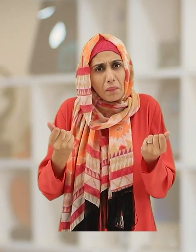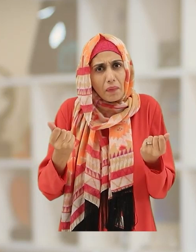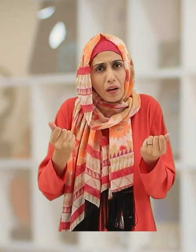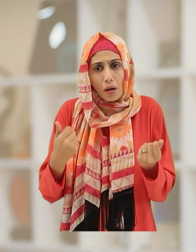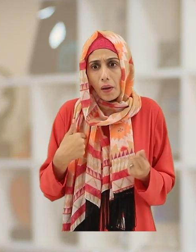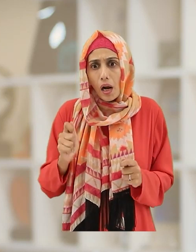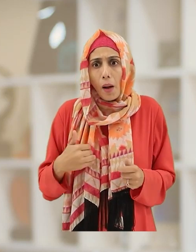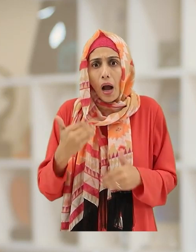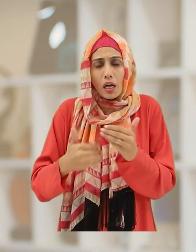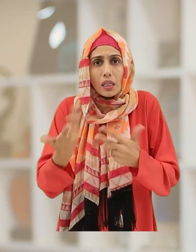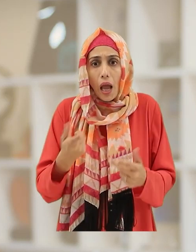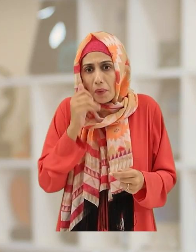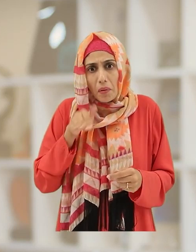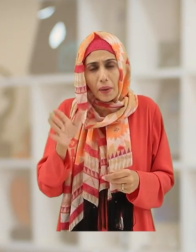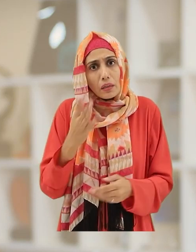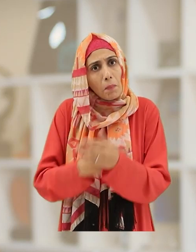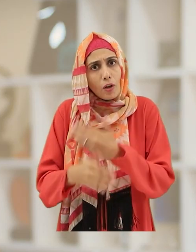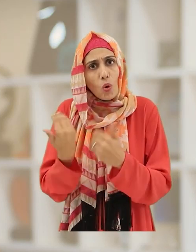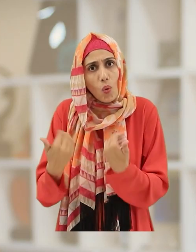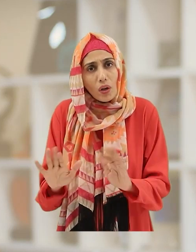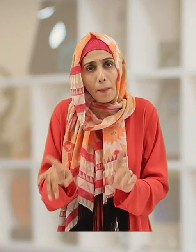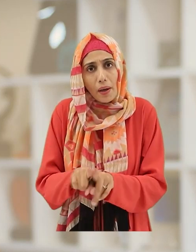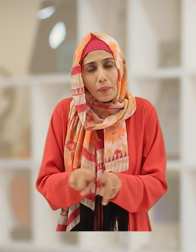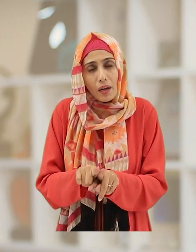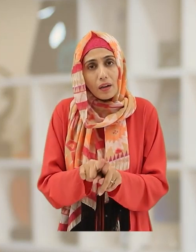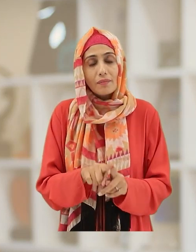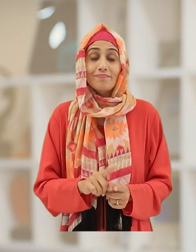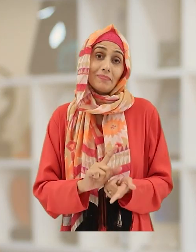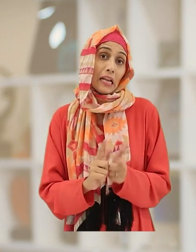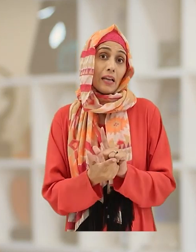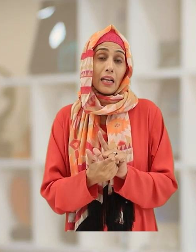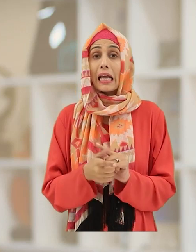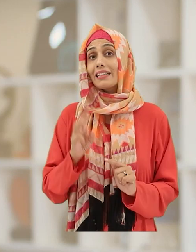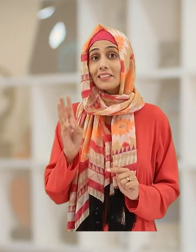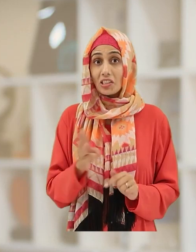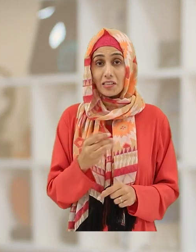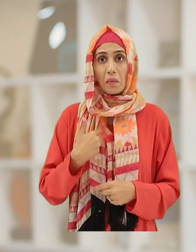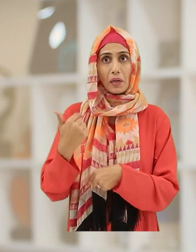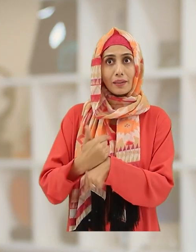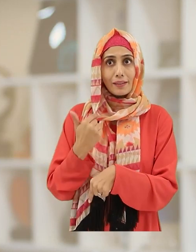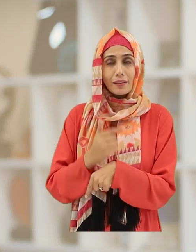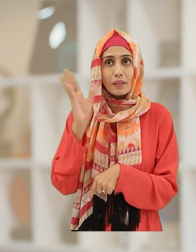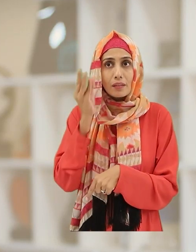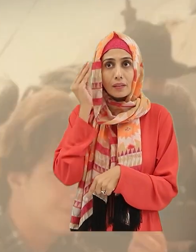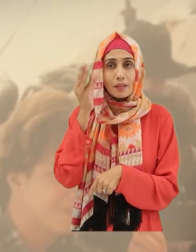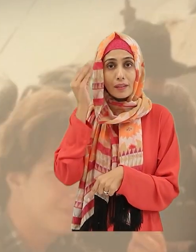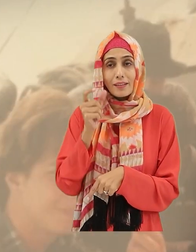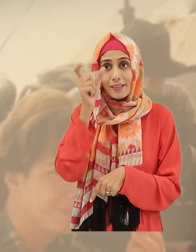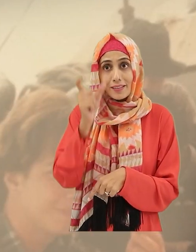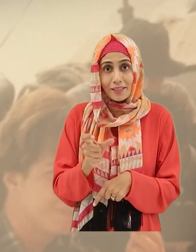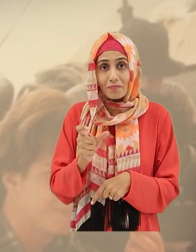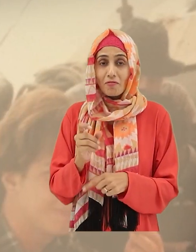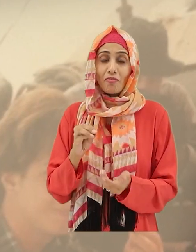end. What am I going to do? I have a child now with a handicap. But it was the things I learned caring